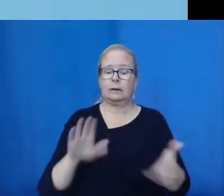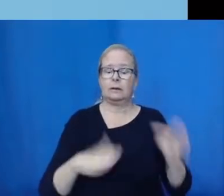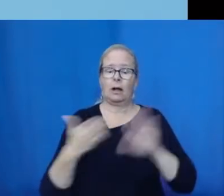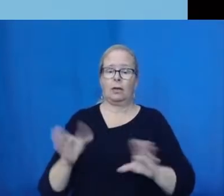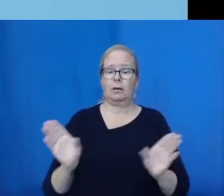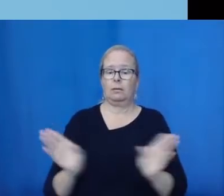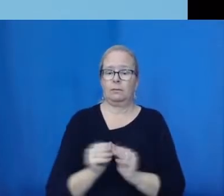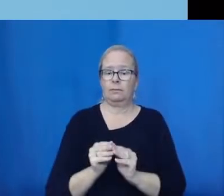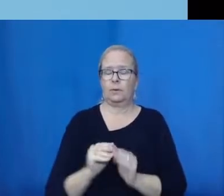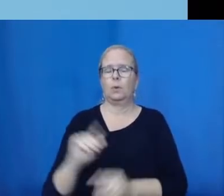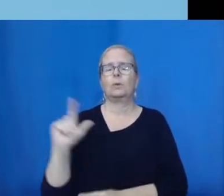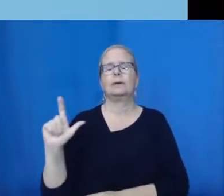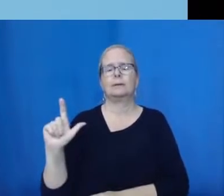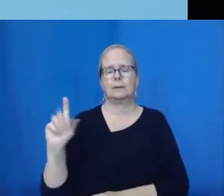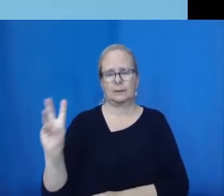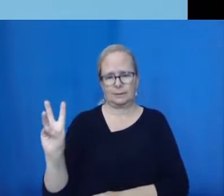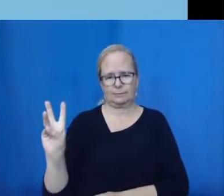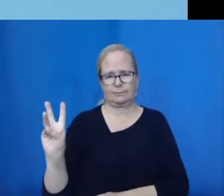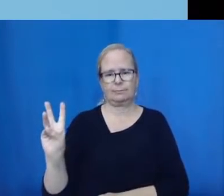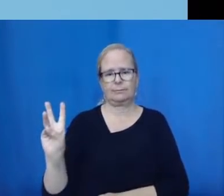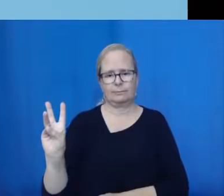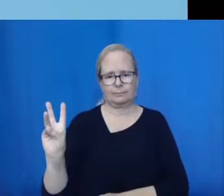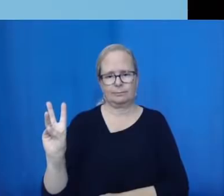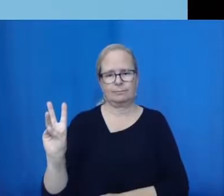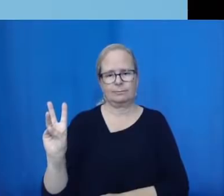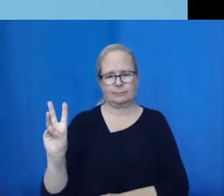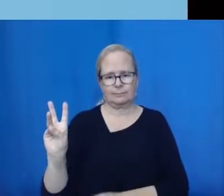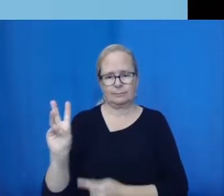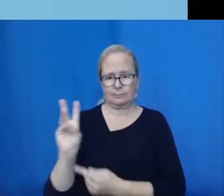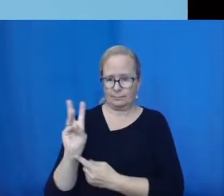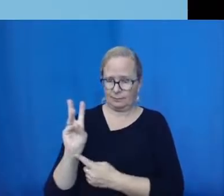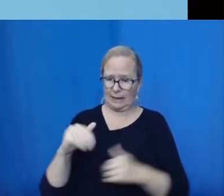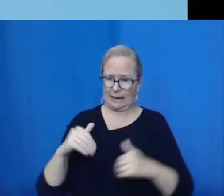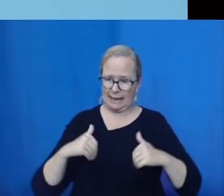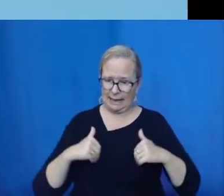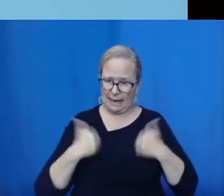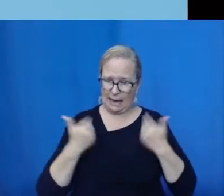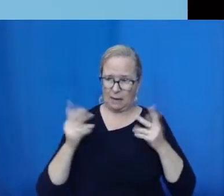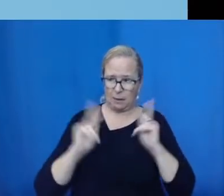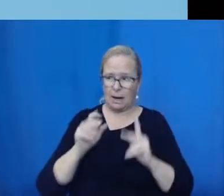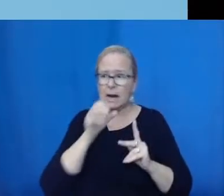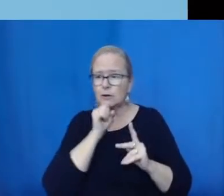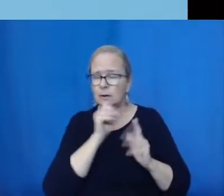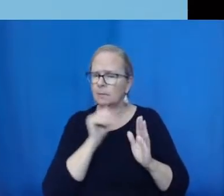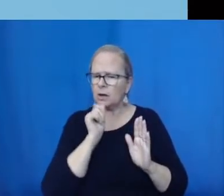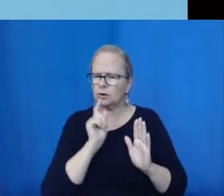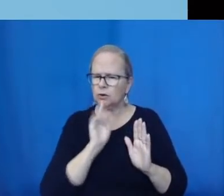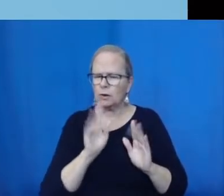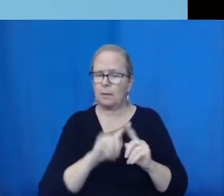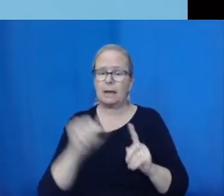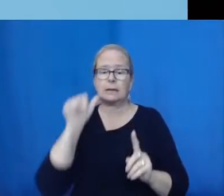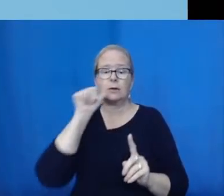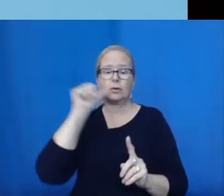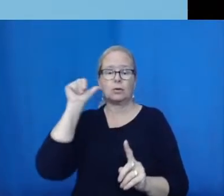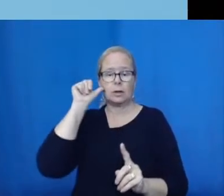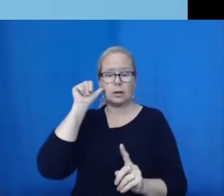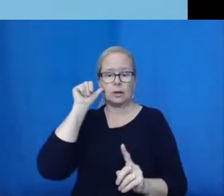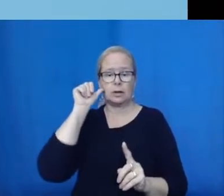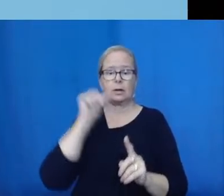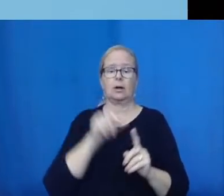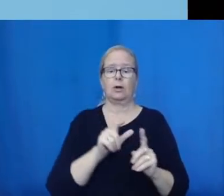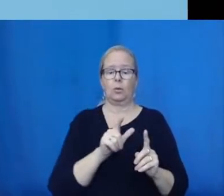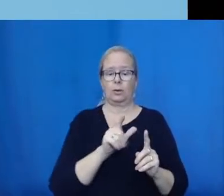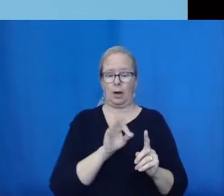and a 30 to 39. Next slide, please. And as you can see, every age group